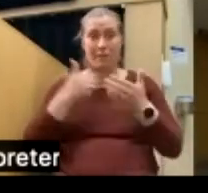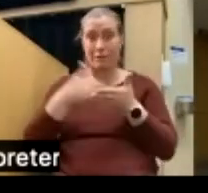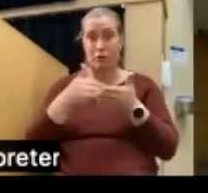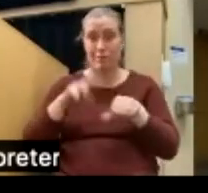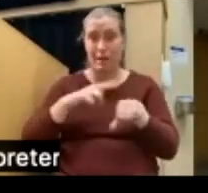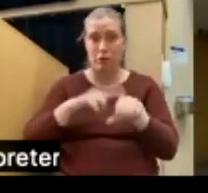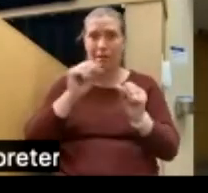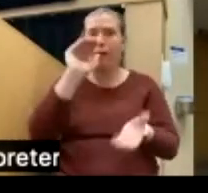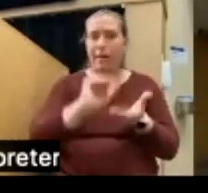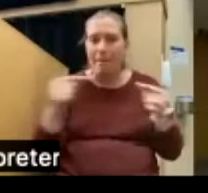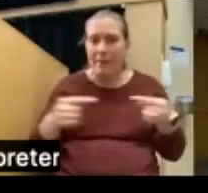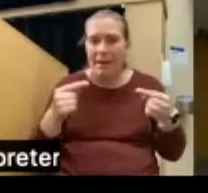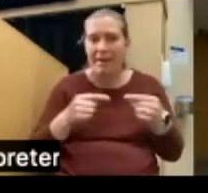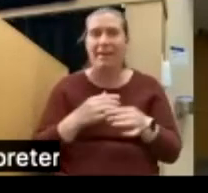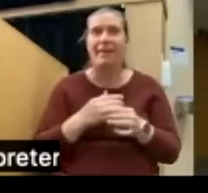reduce pain,